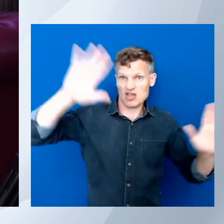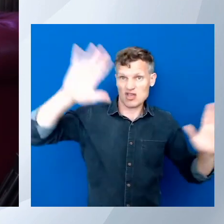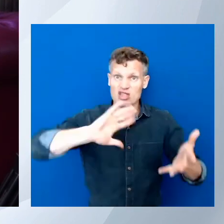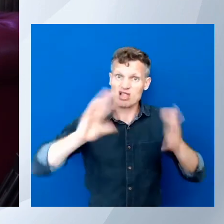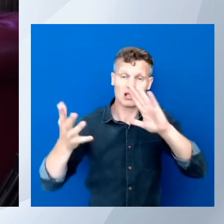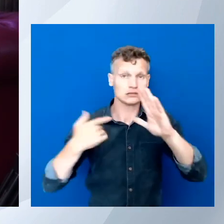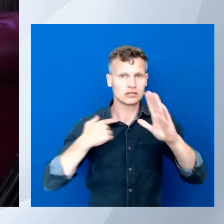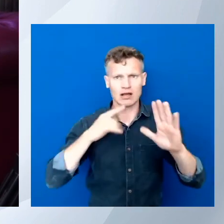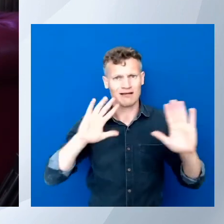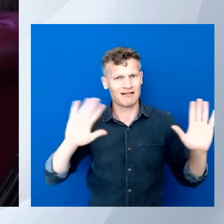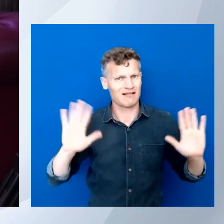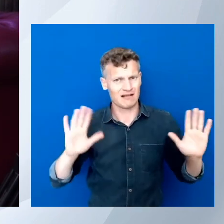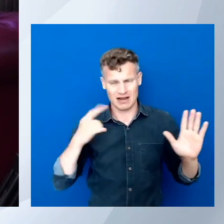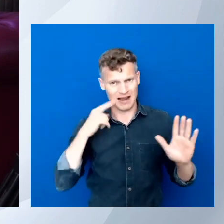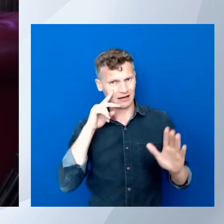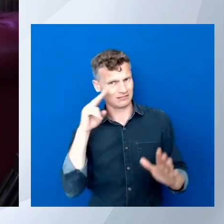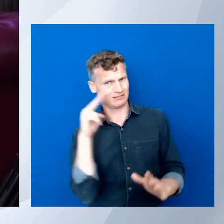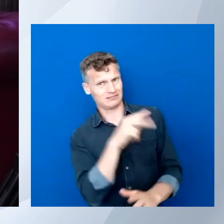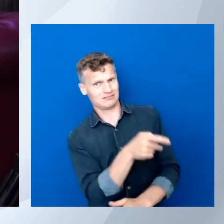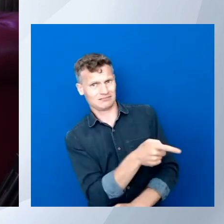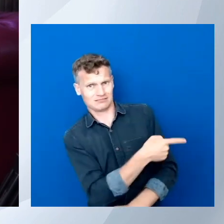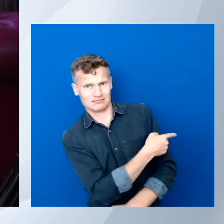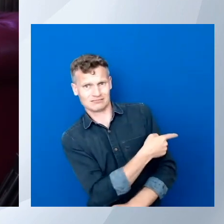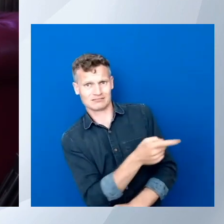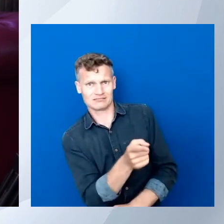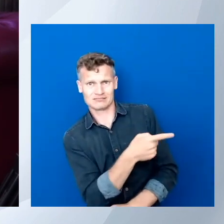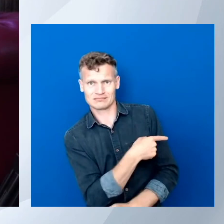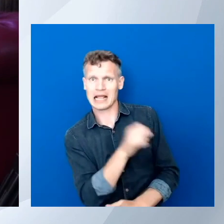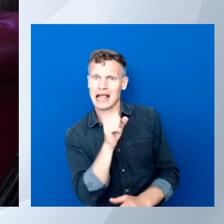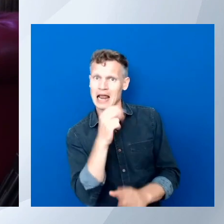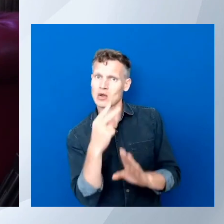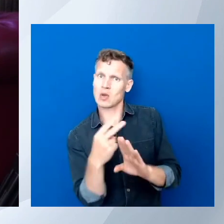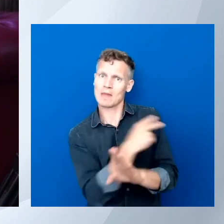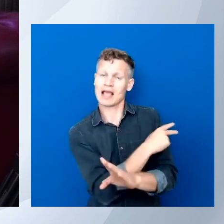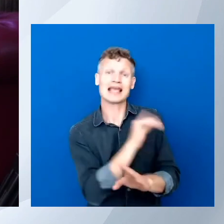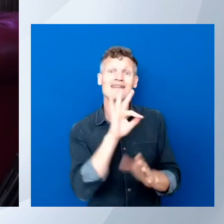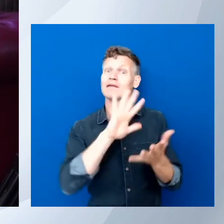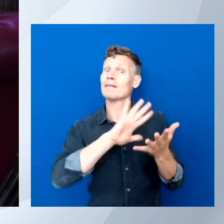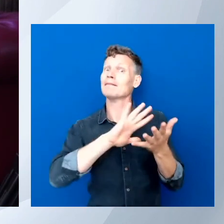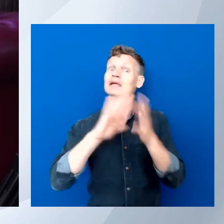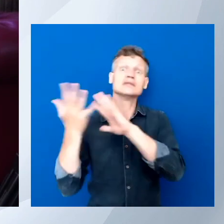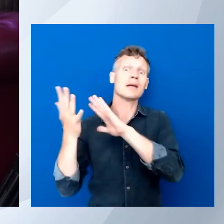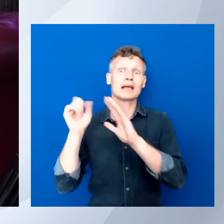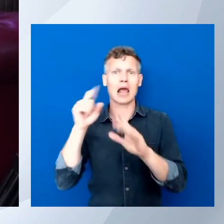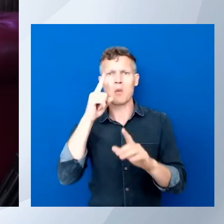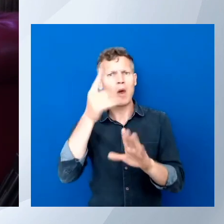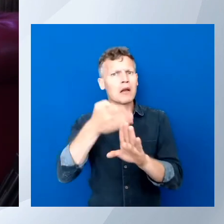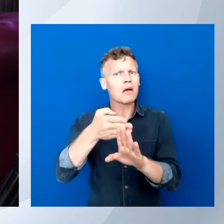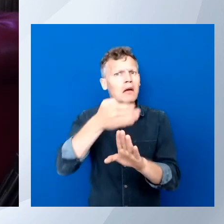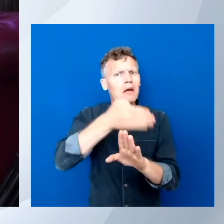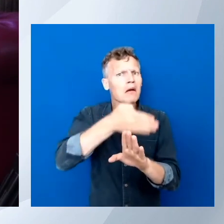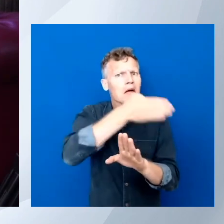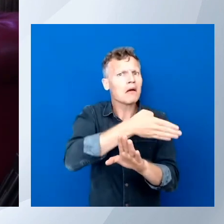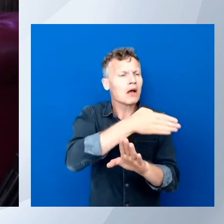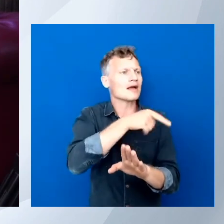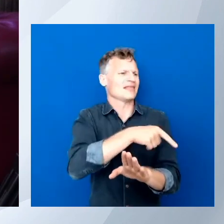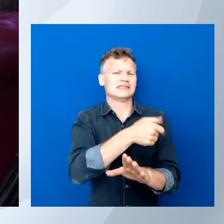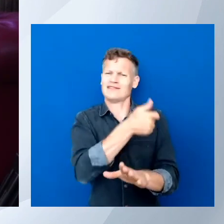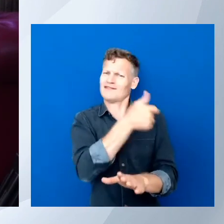track of this because you can always go back. If you mess up, you can always go back one version to a model that does work, and that's a great